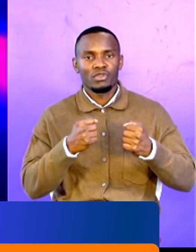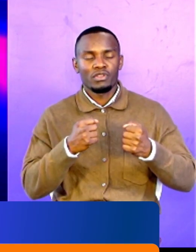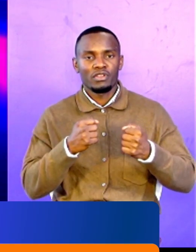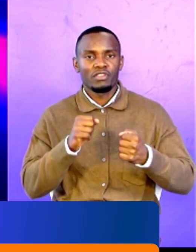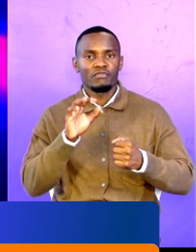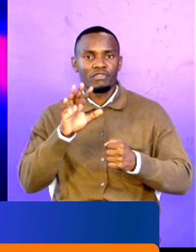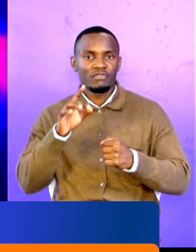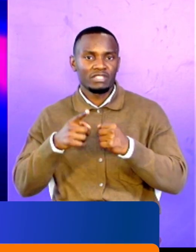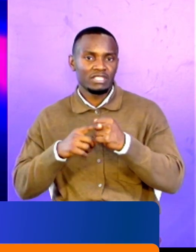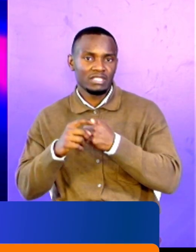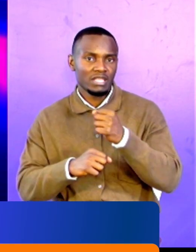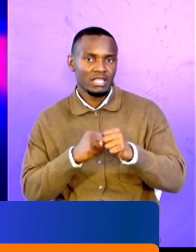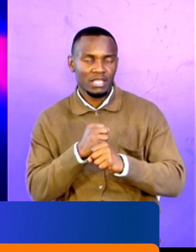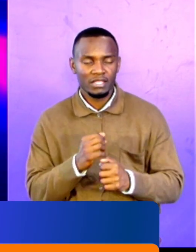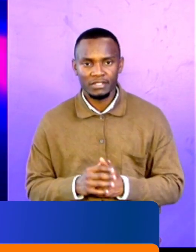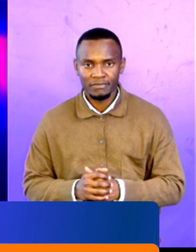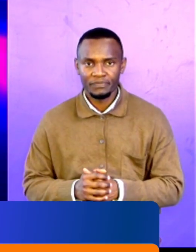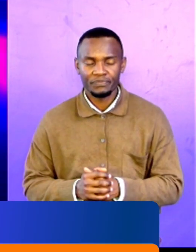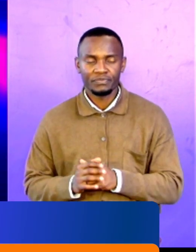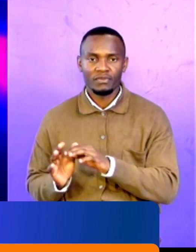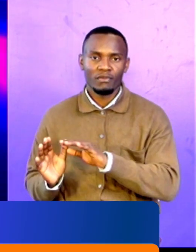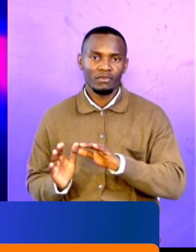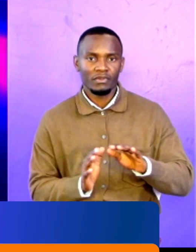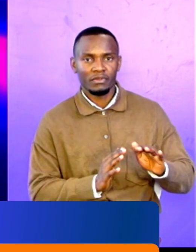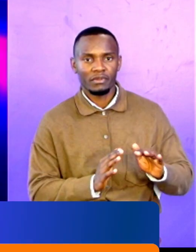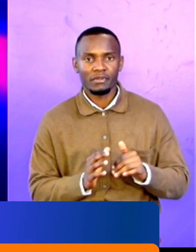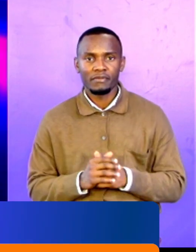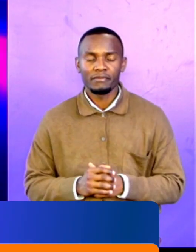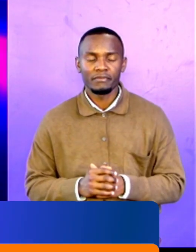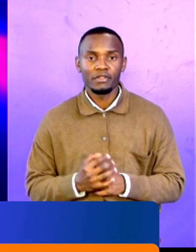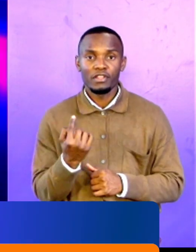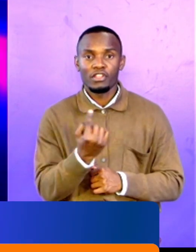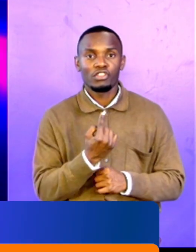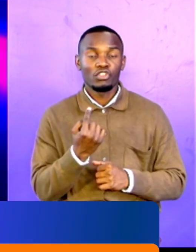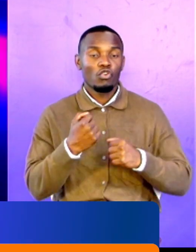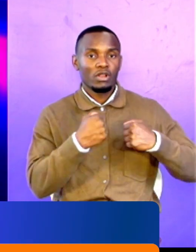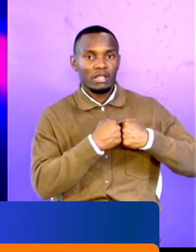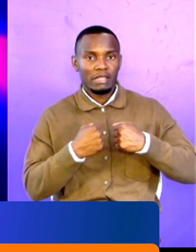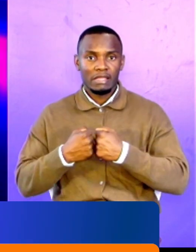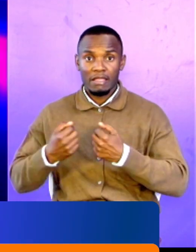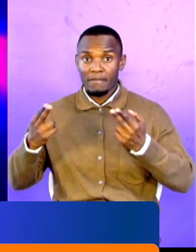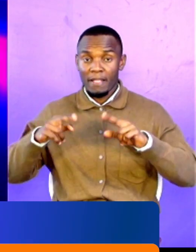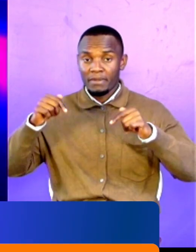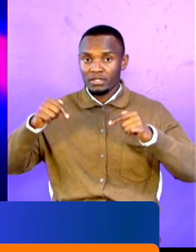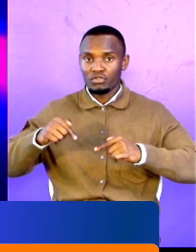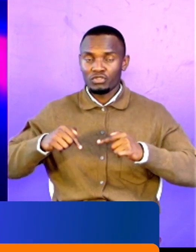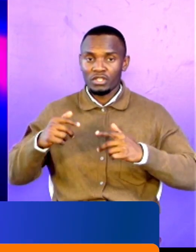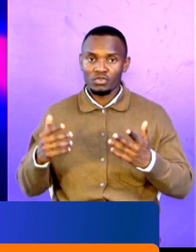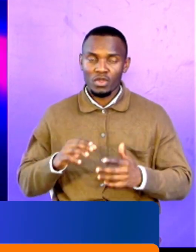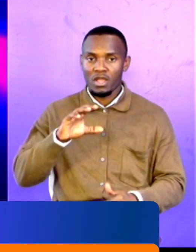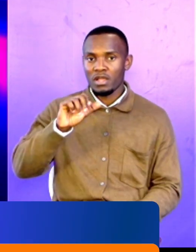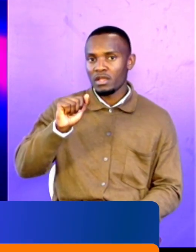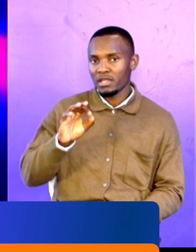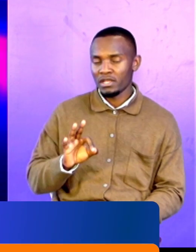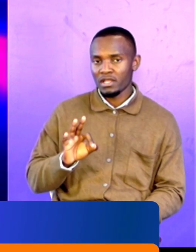56 years. And from that to a match, the only match that is going to be played today is in the CAF